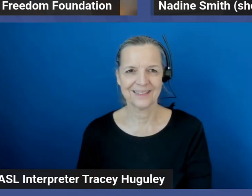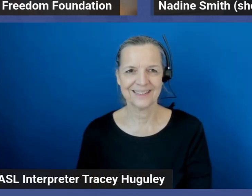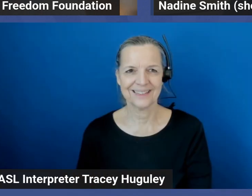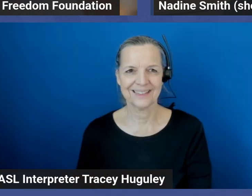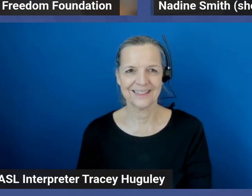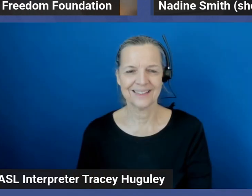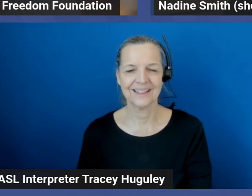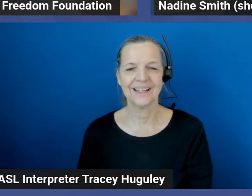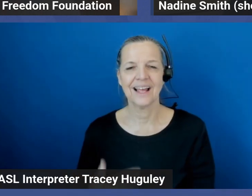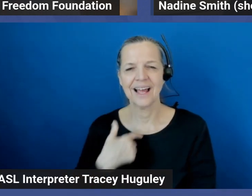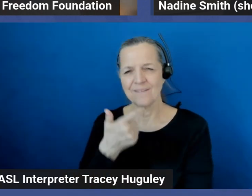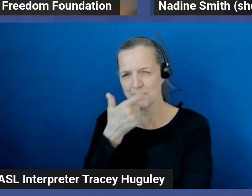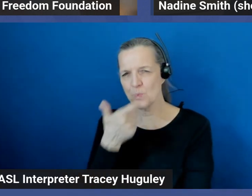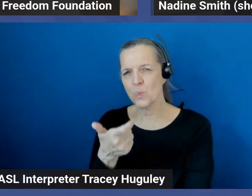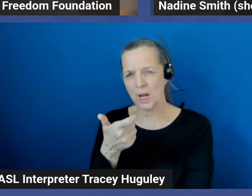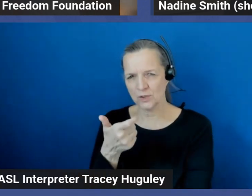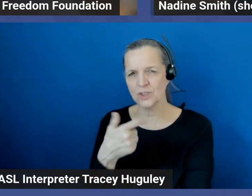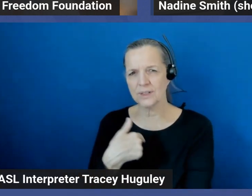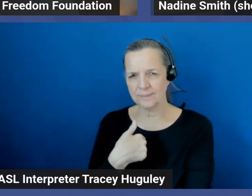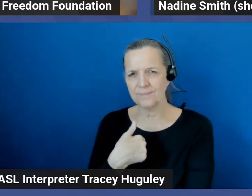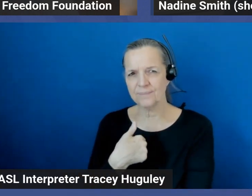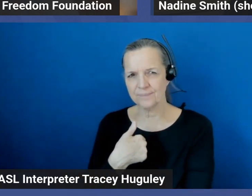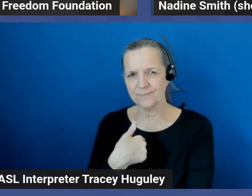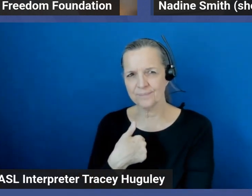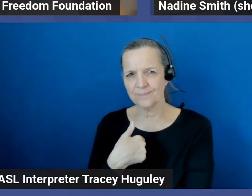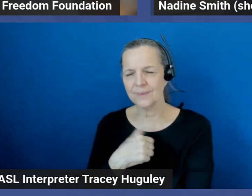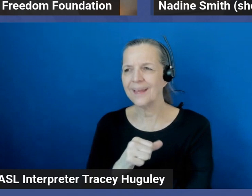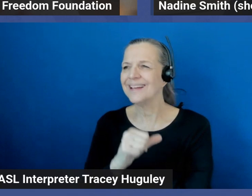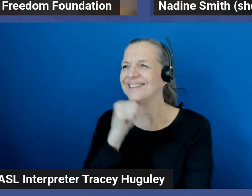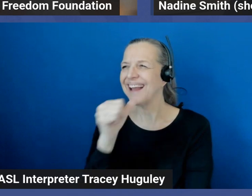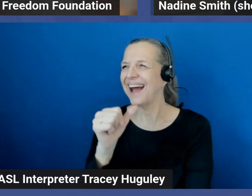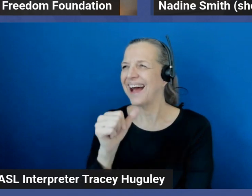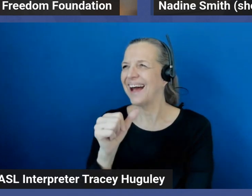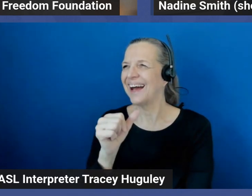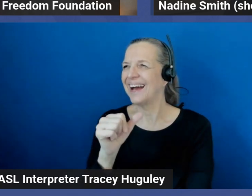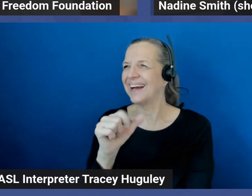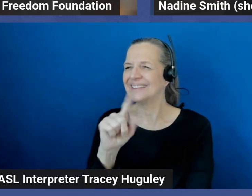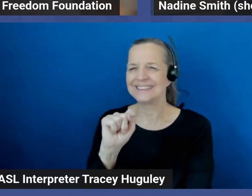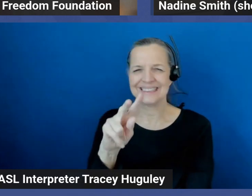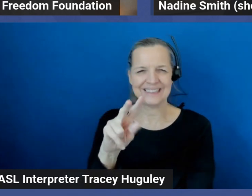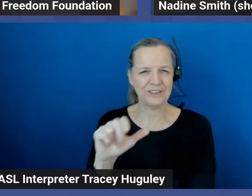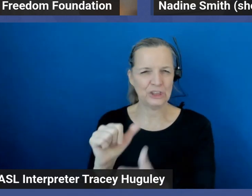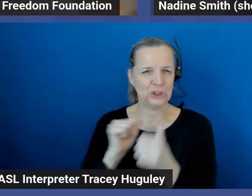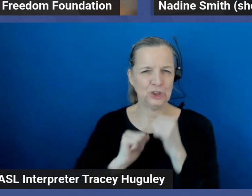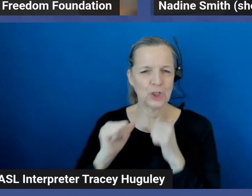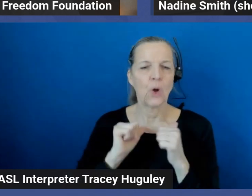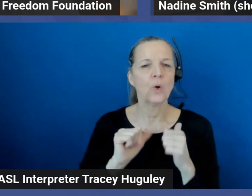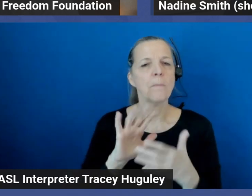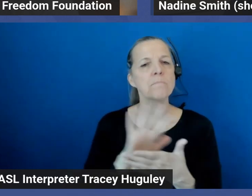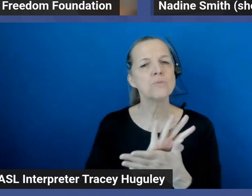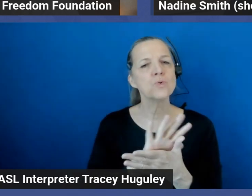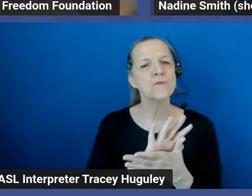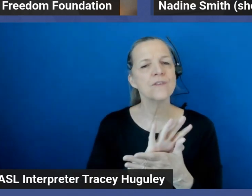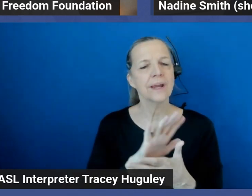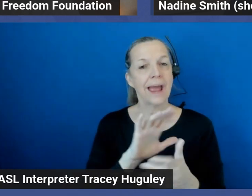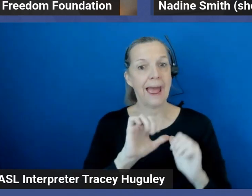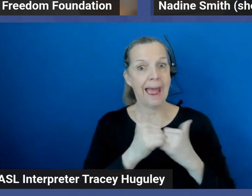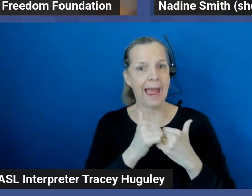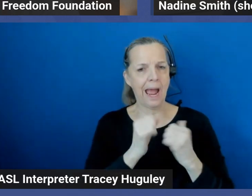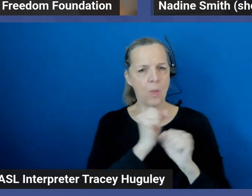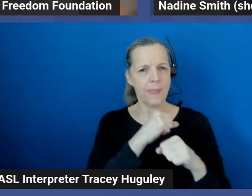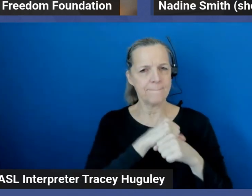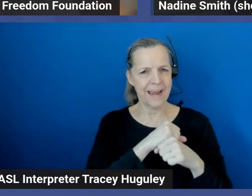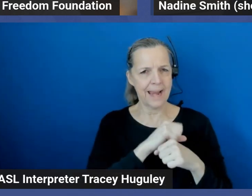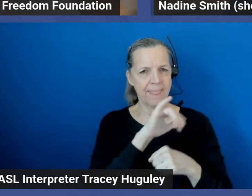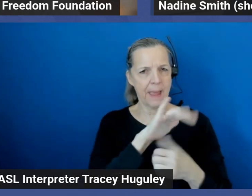So I've been watching, actually it's not a series, it was a movie about the making of Fiddler on the Roof. And